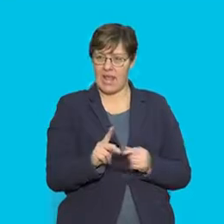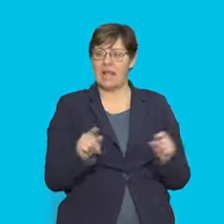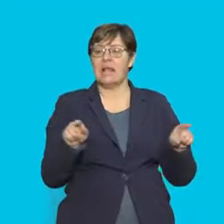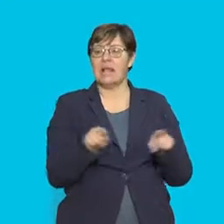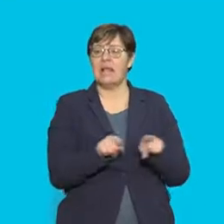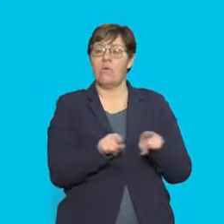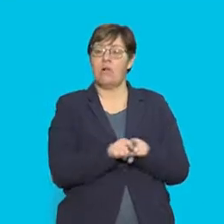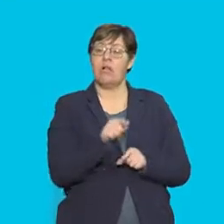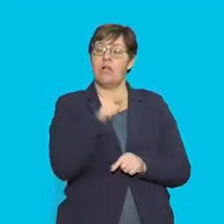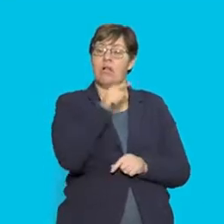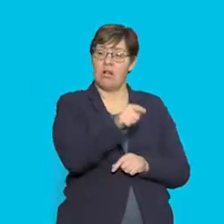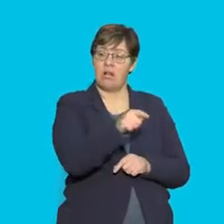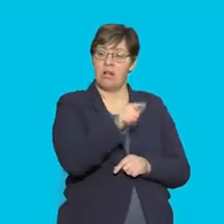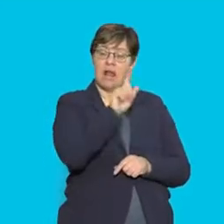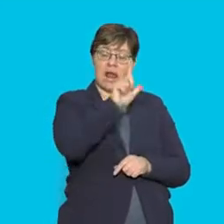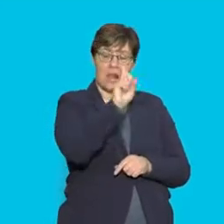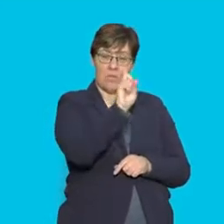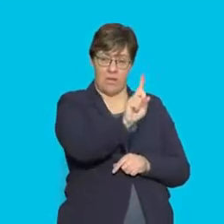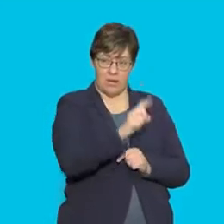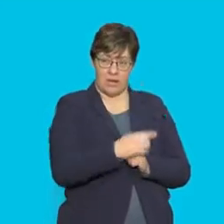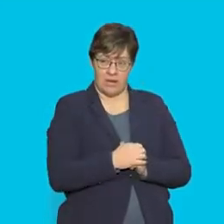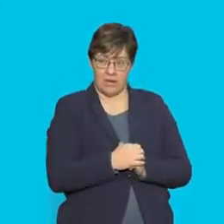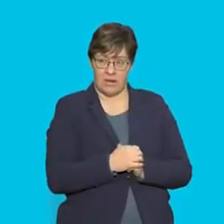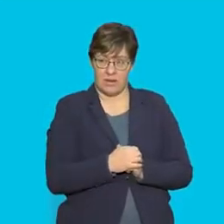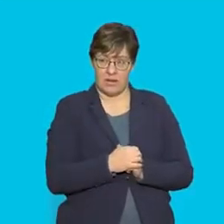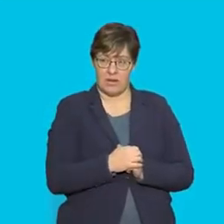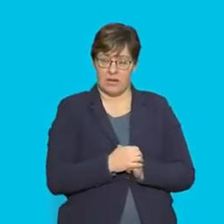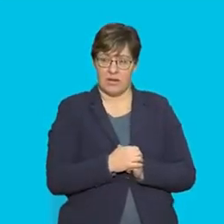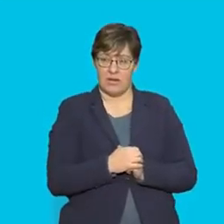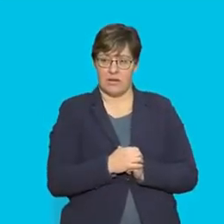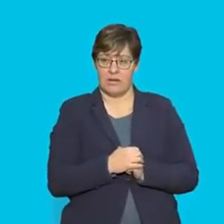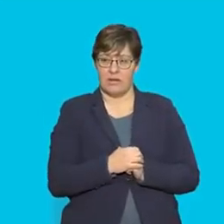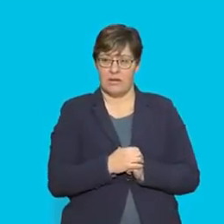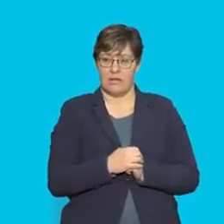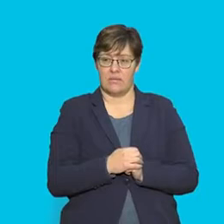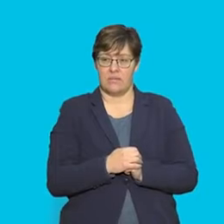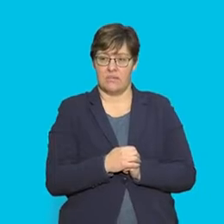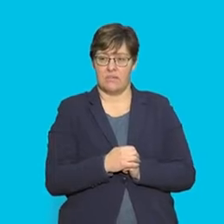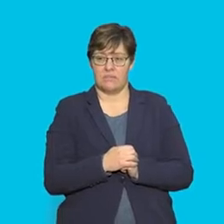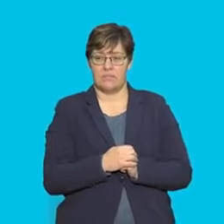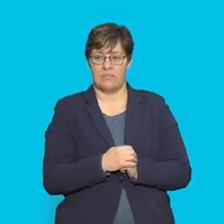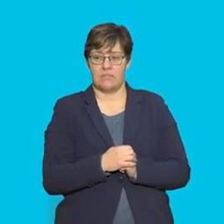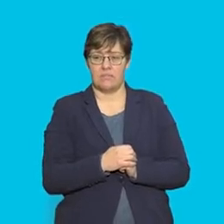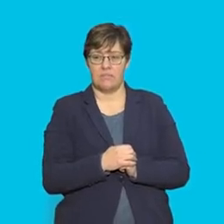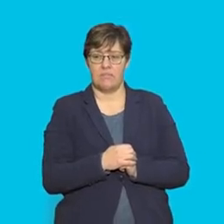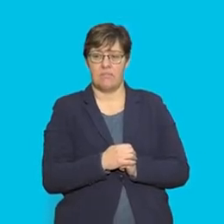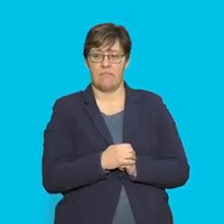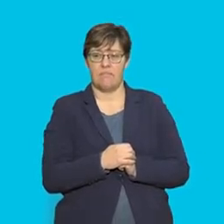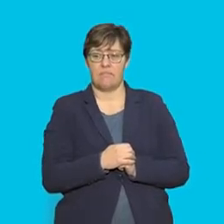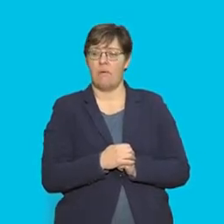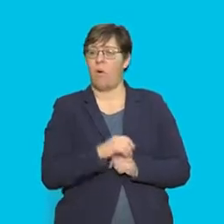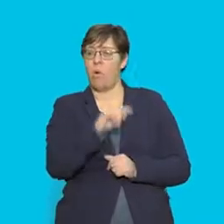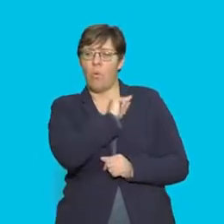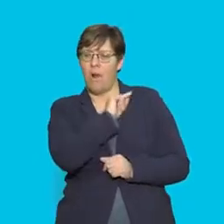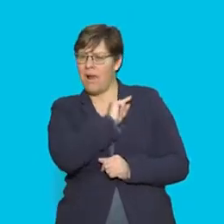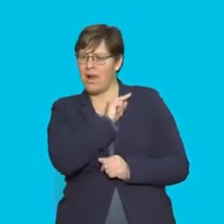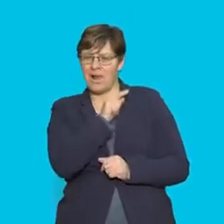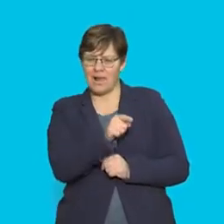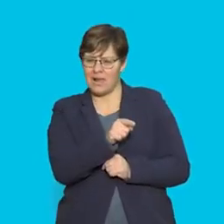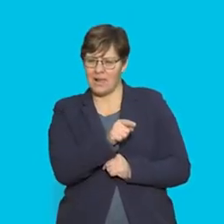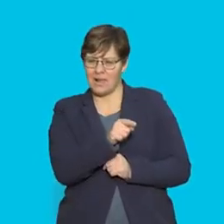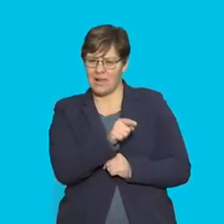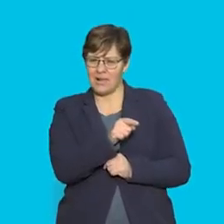to be equals to L1, right? So K will be equals to L1, and my